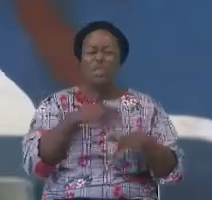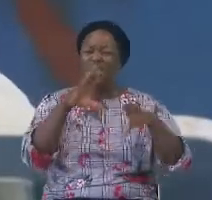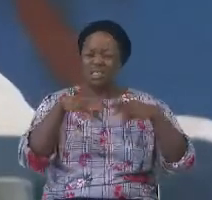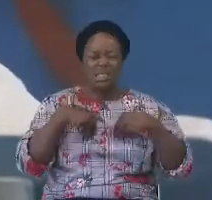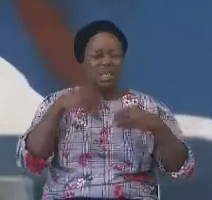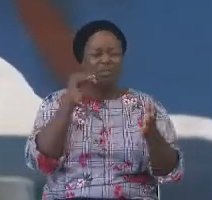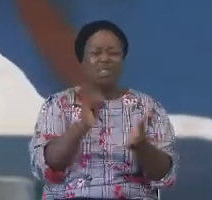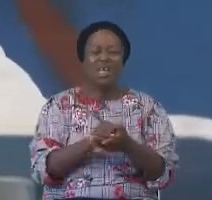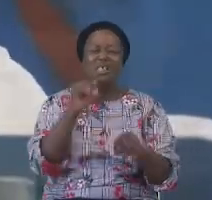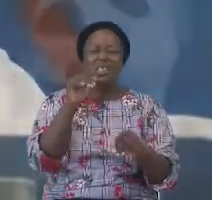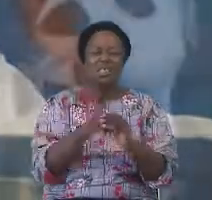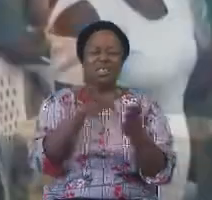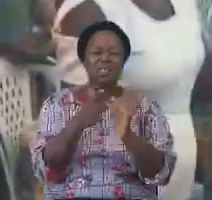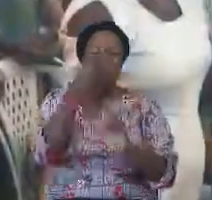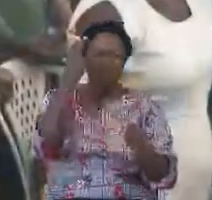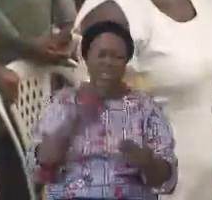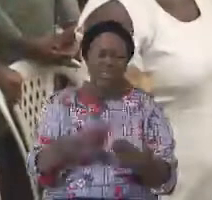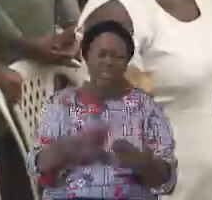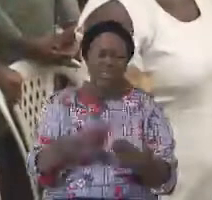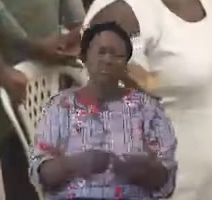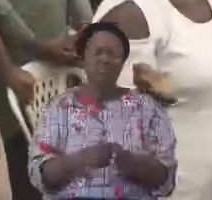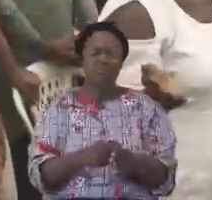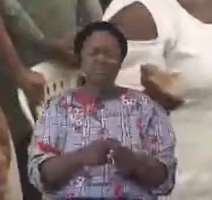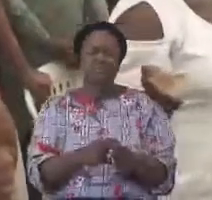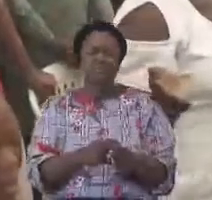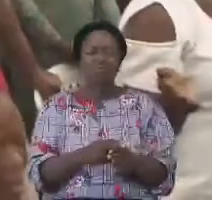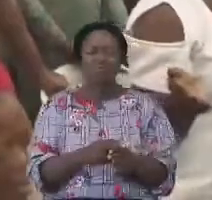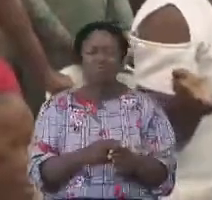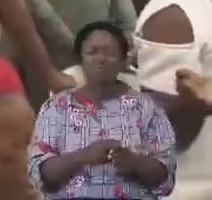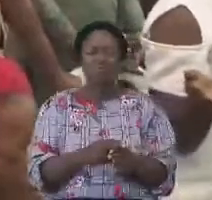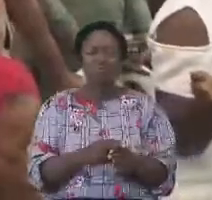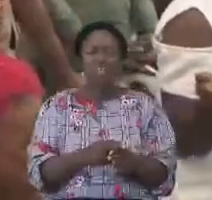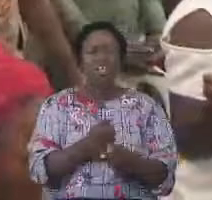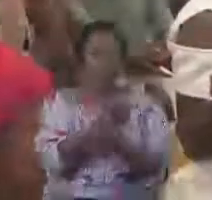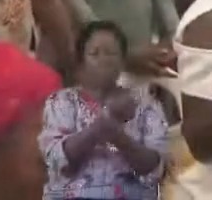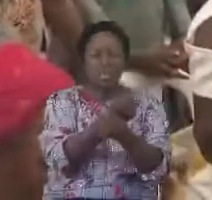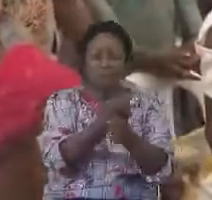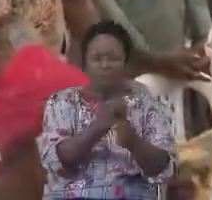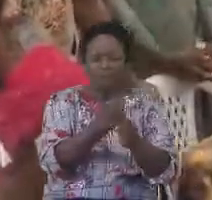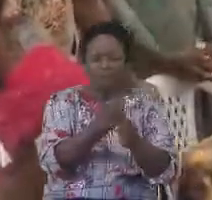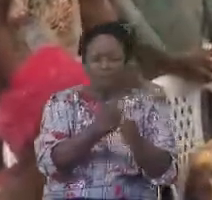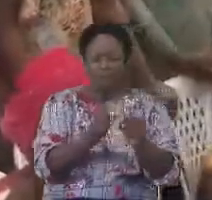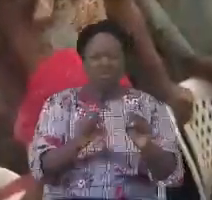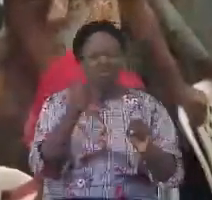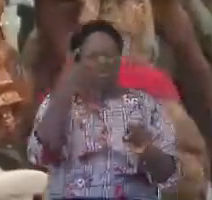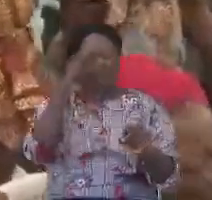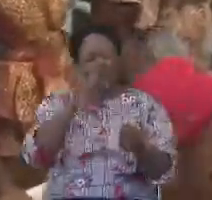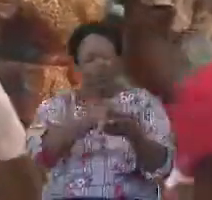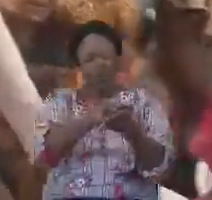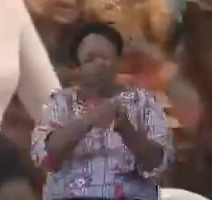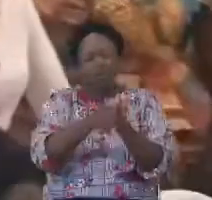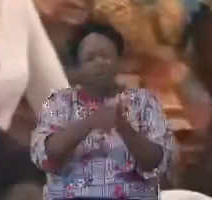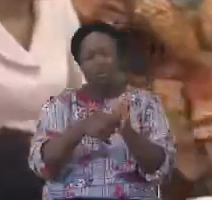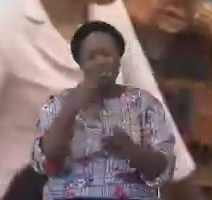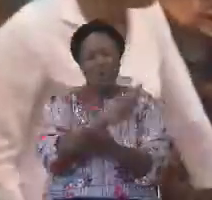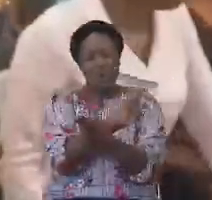eternal punishment is removed already we accept that in jesus name